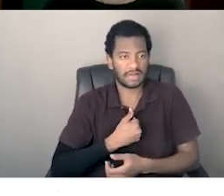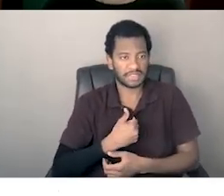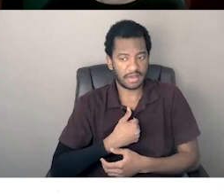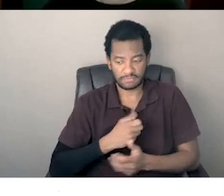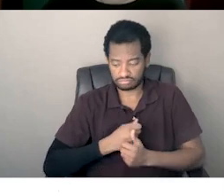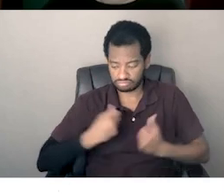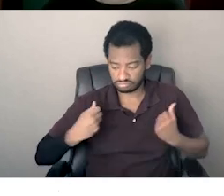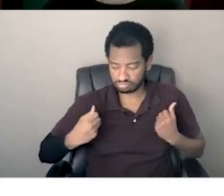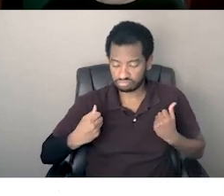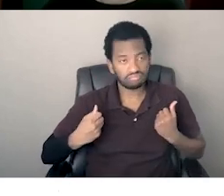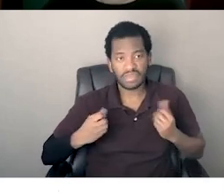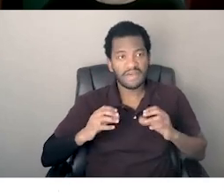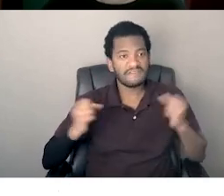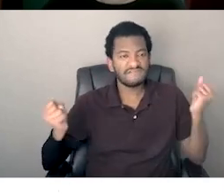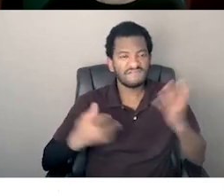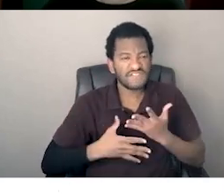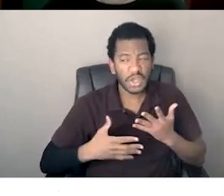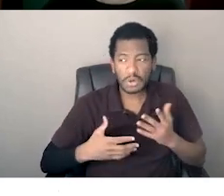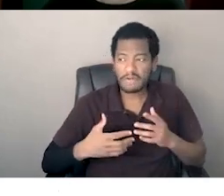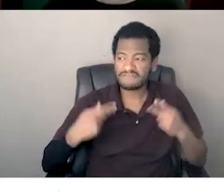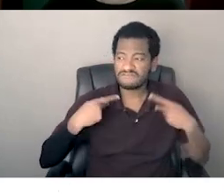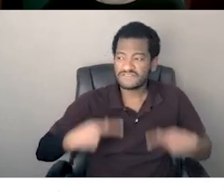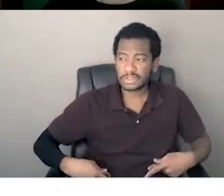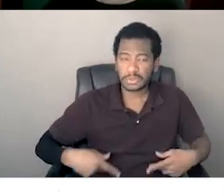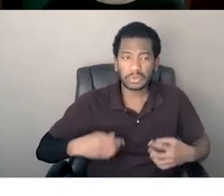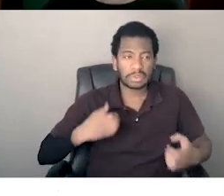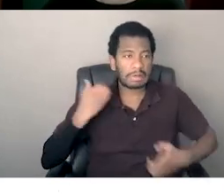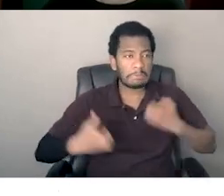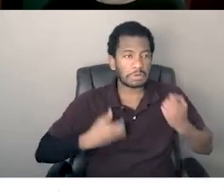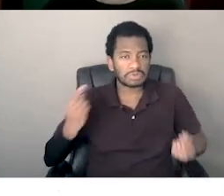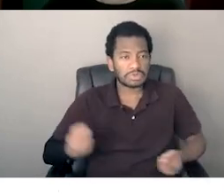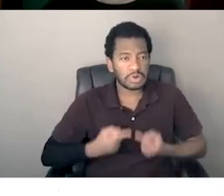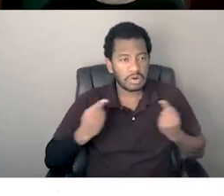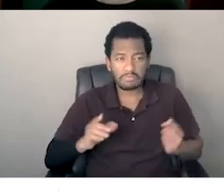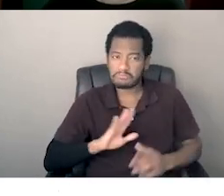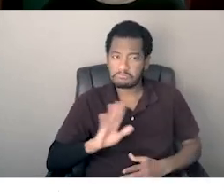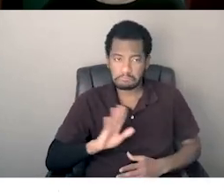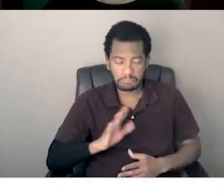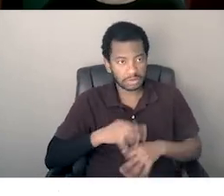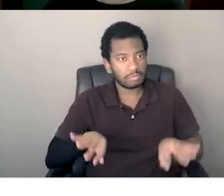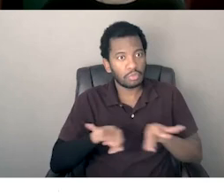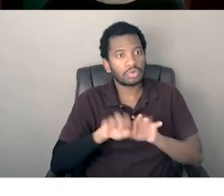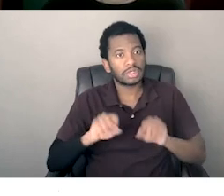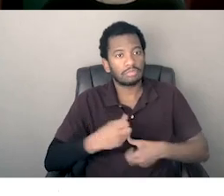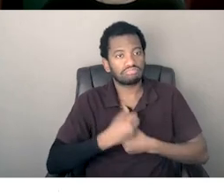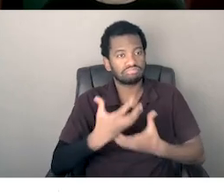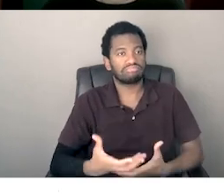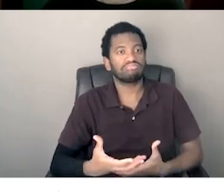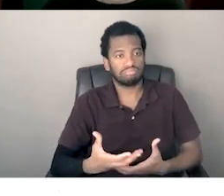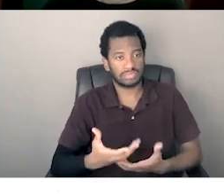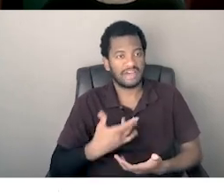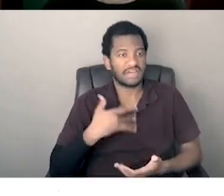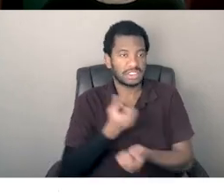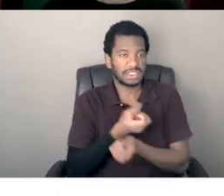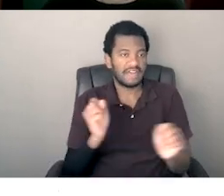without fear of physical or emotional harm. And this isn't just about